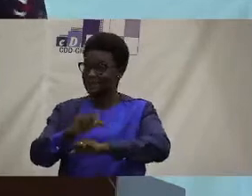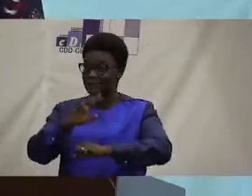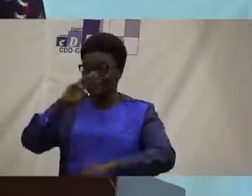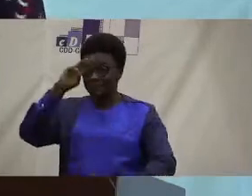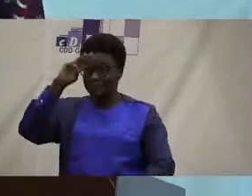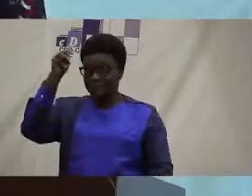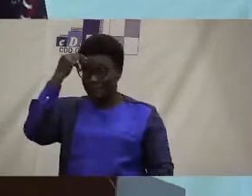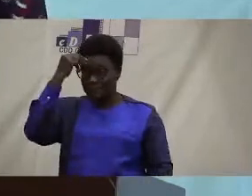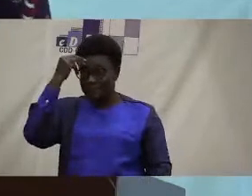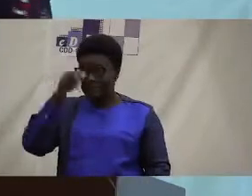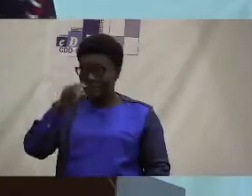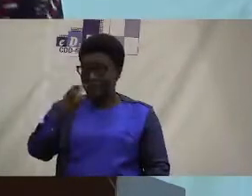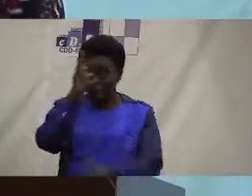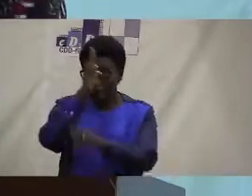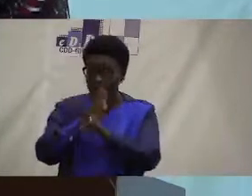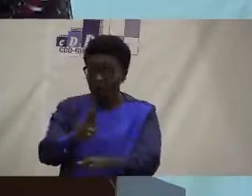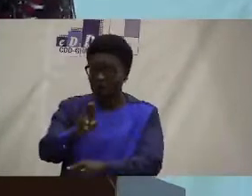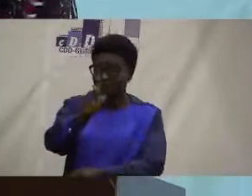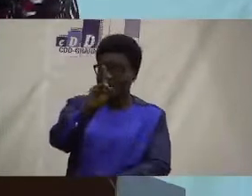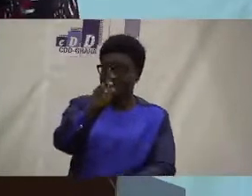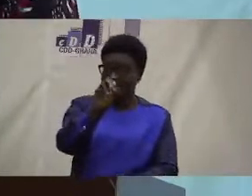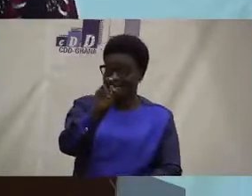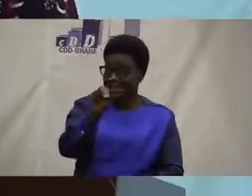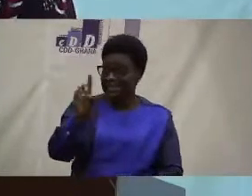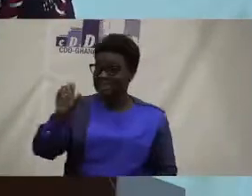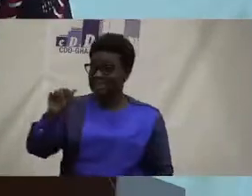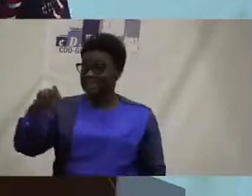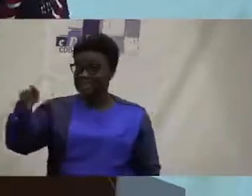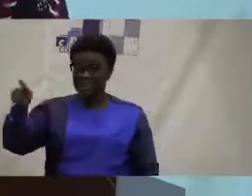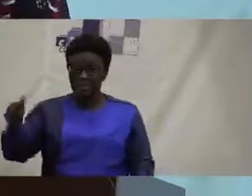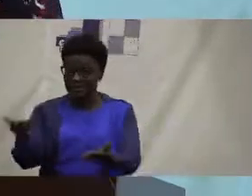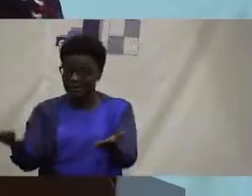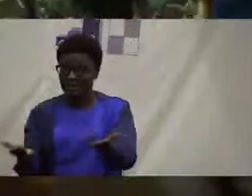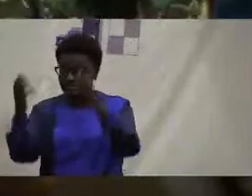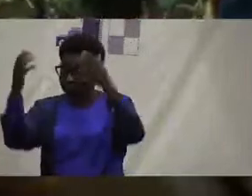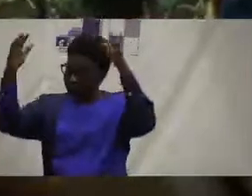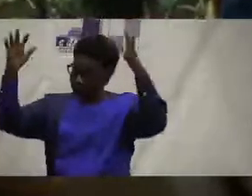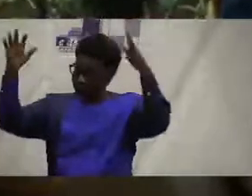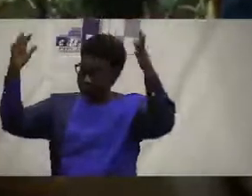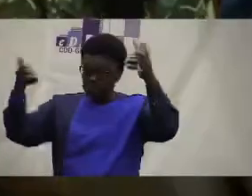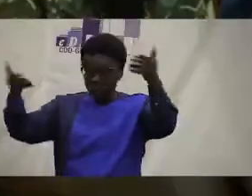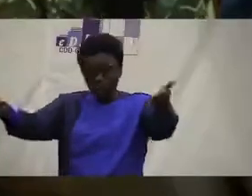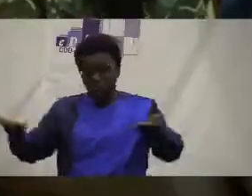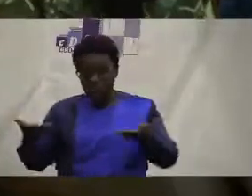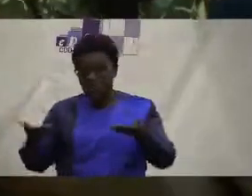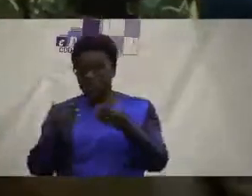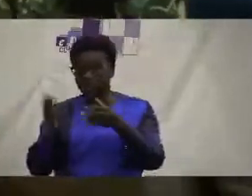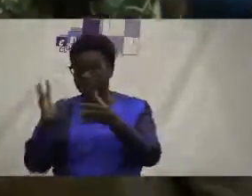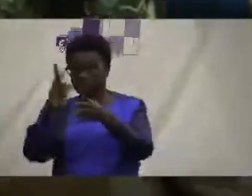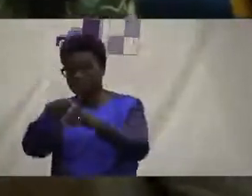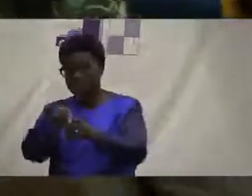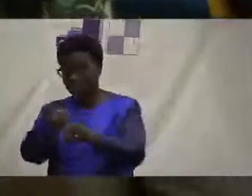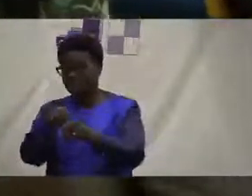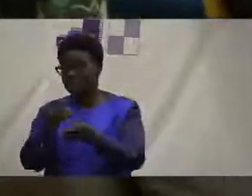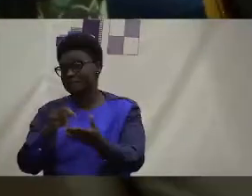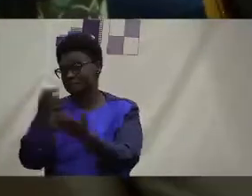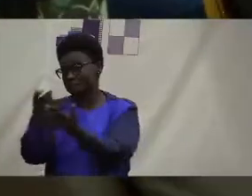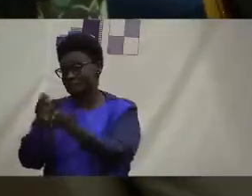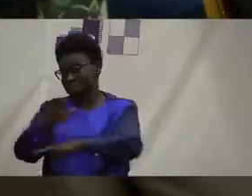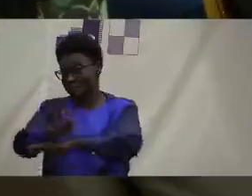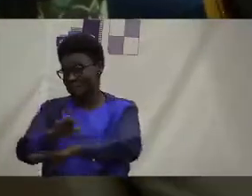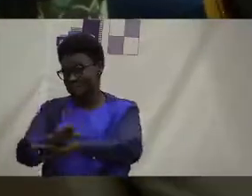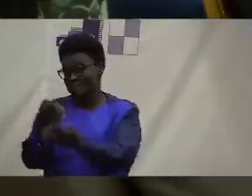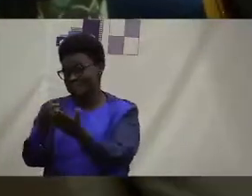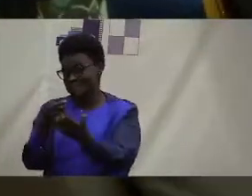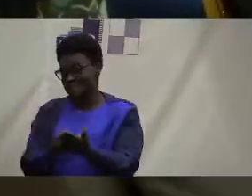Please, let's hear it for him. He's seated right at the back there. Thank you so much for being a part of this evening's discussion. We also have